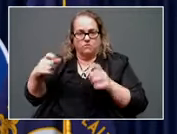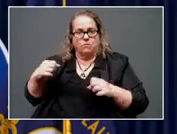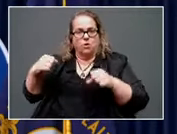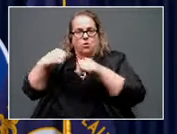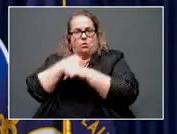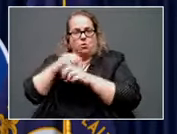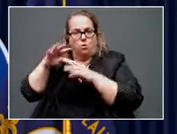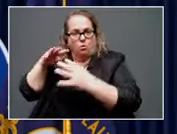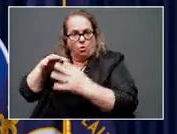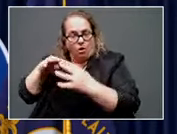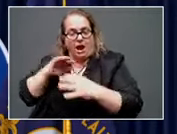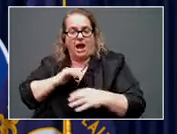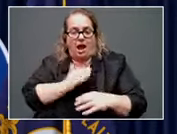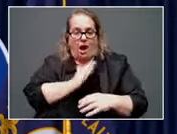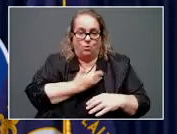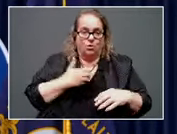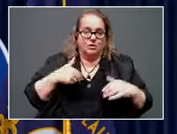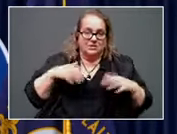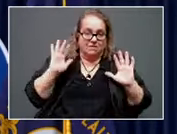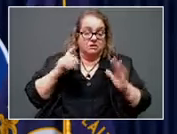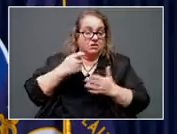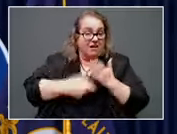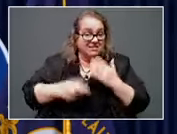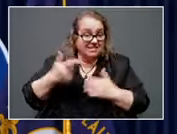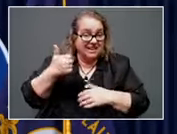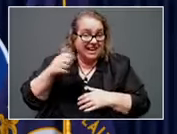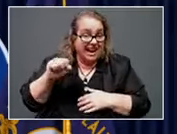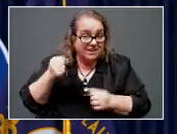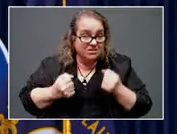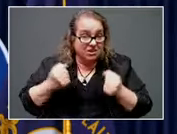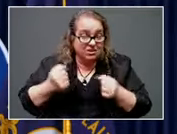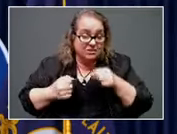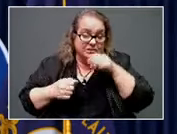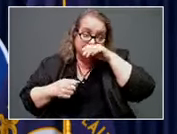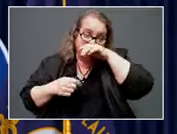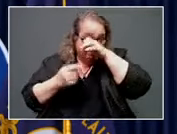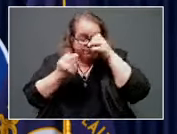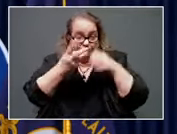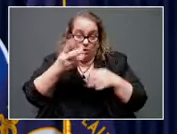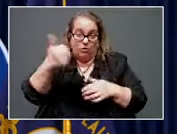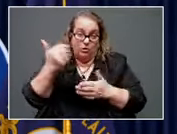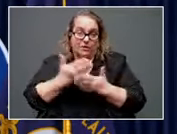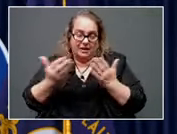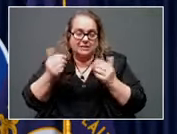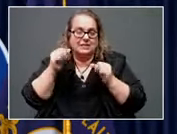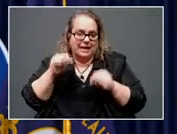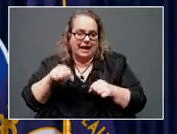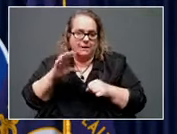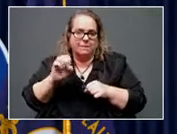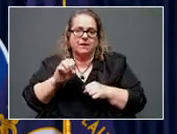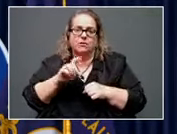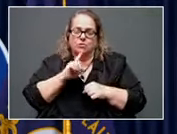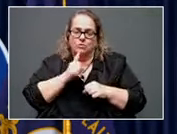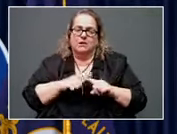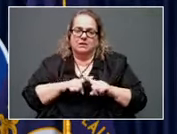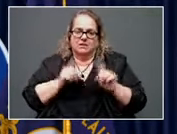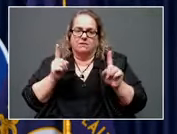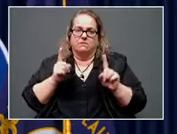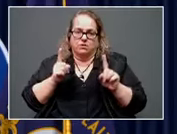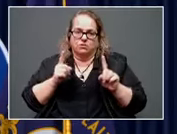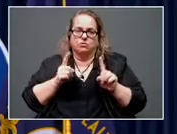bit, cost of gas, maybe a few other things, could be the real difference